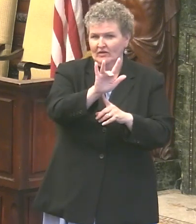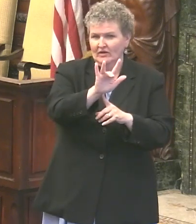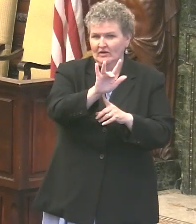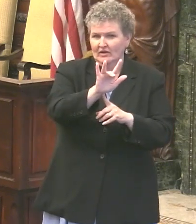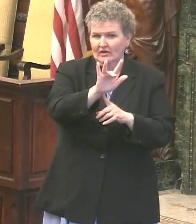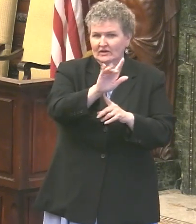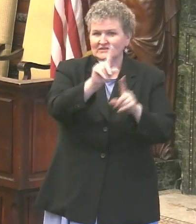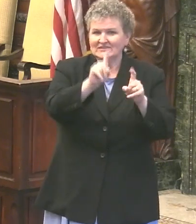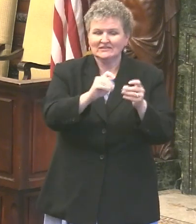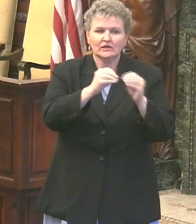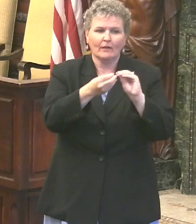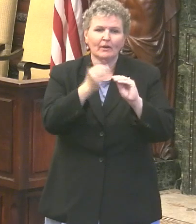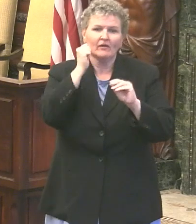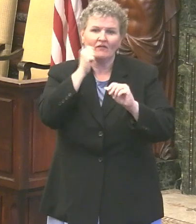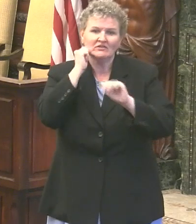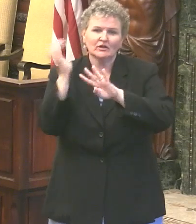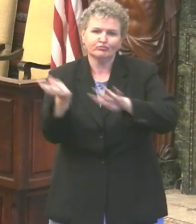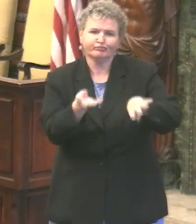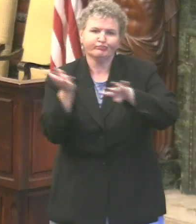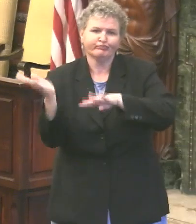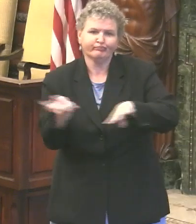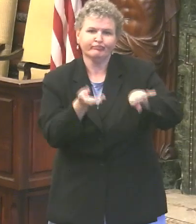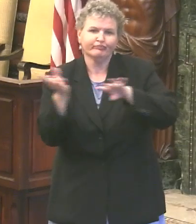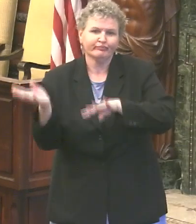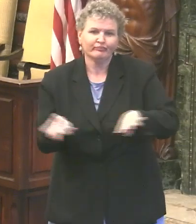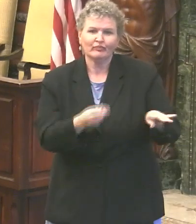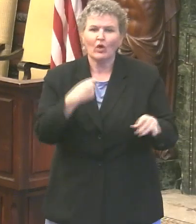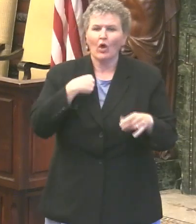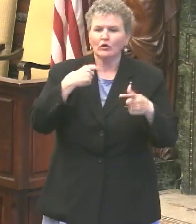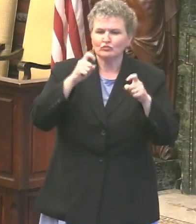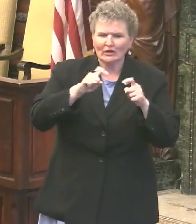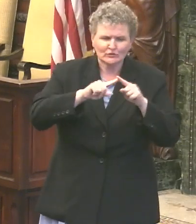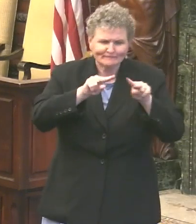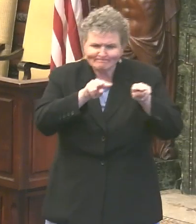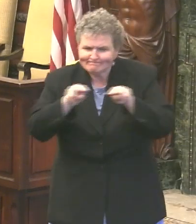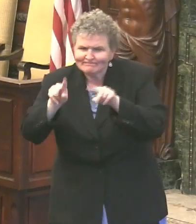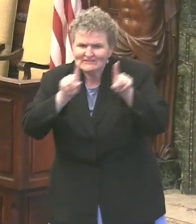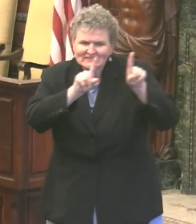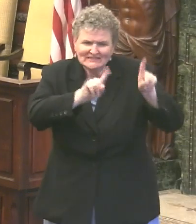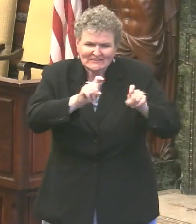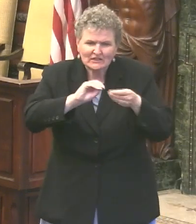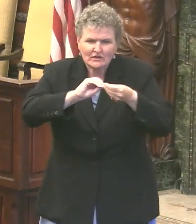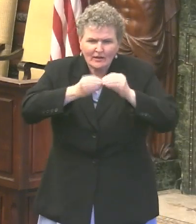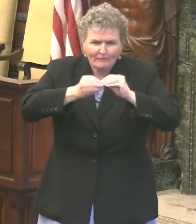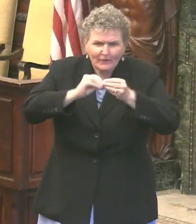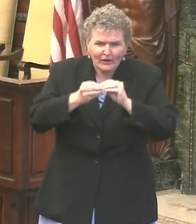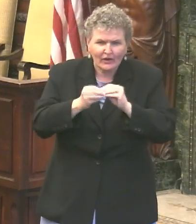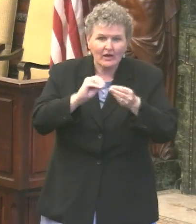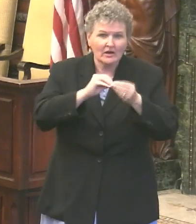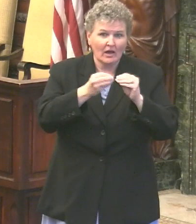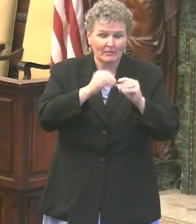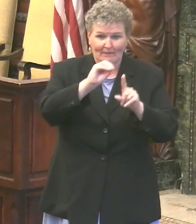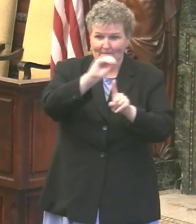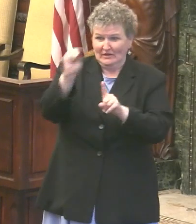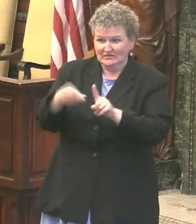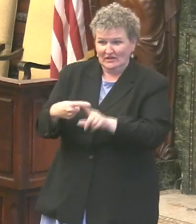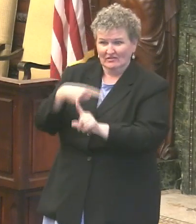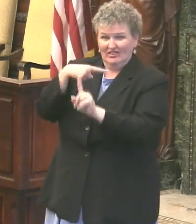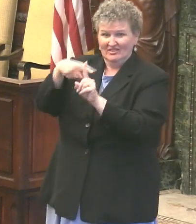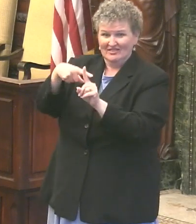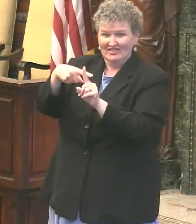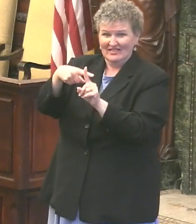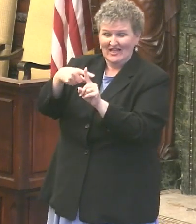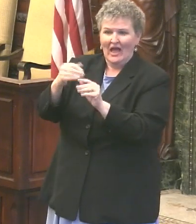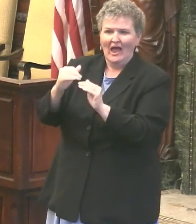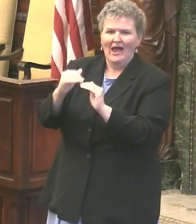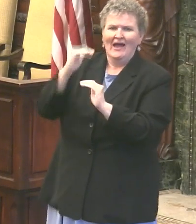past it was about 2,100 tests per day. But the percent of those tests that were positive has also increased. It was 5.5%